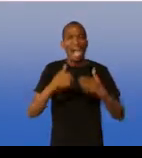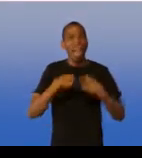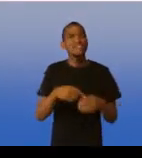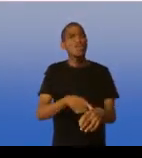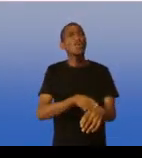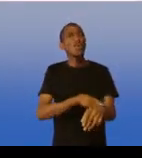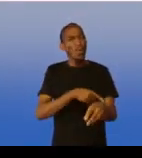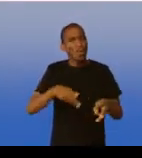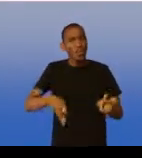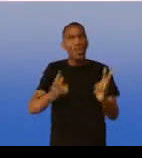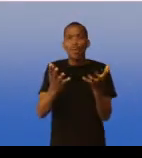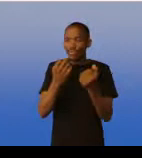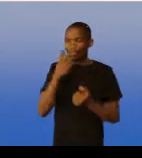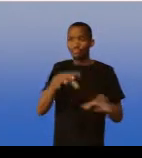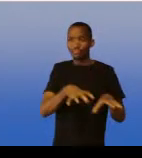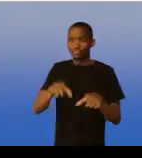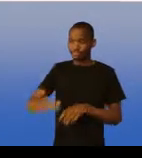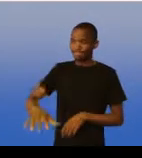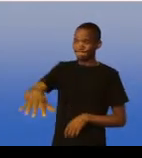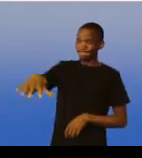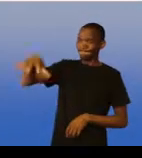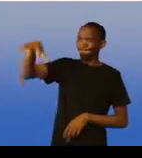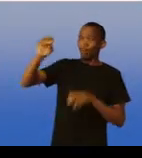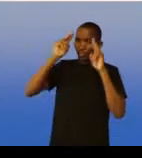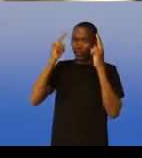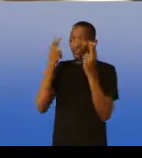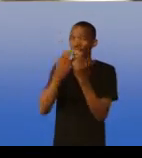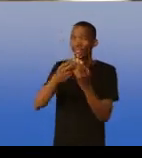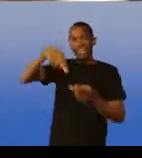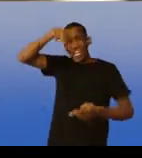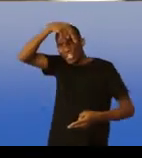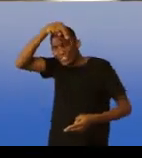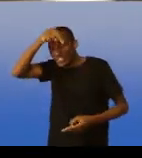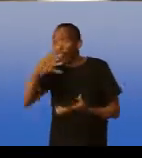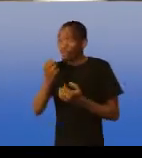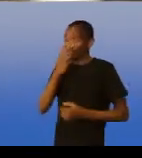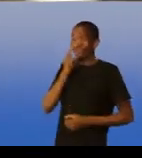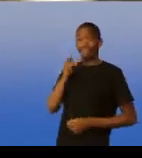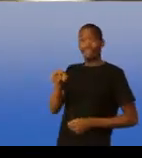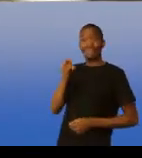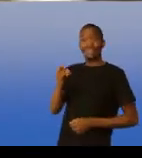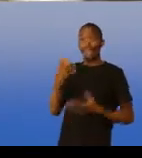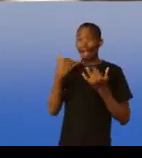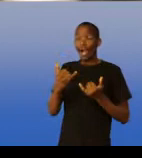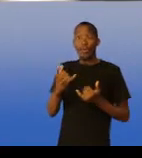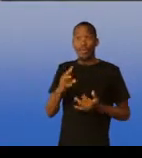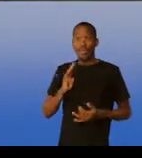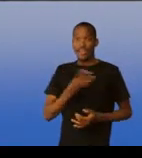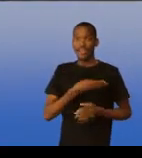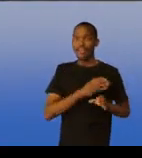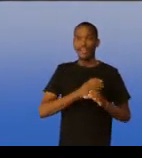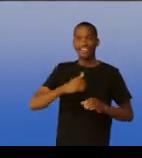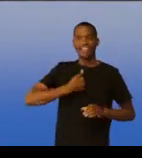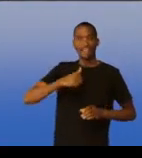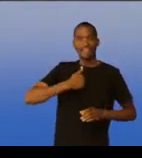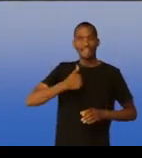our children grown up, going to the university, graduating. We want to see them. That's why we are really taking care of ourselves.